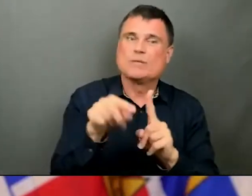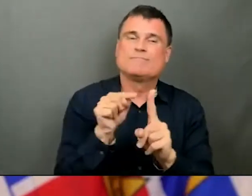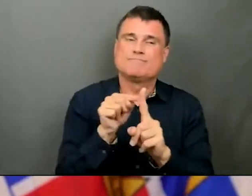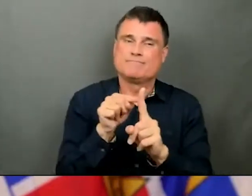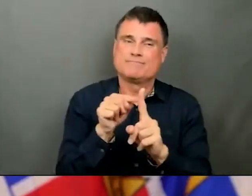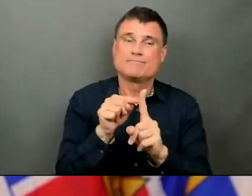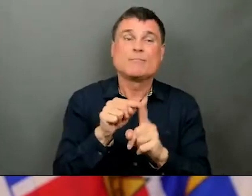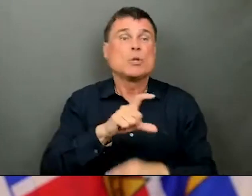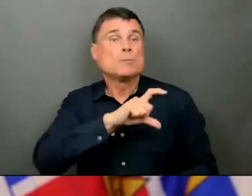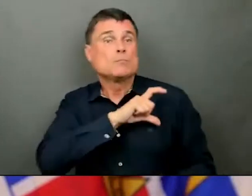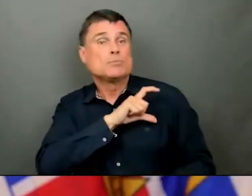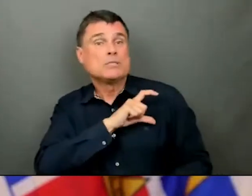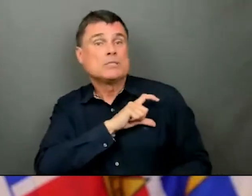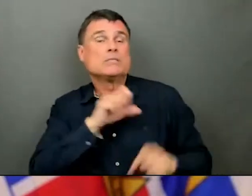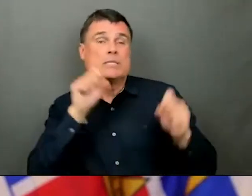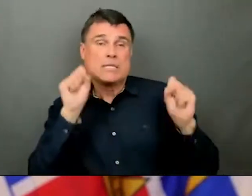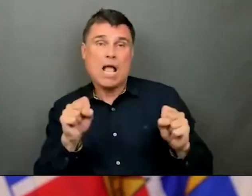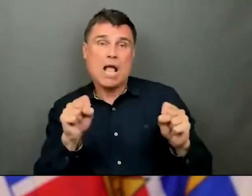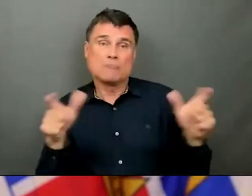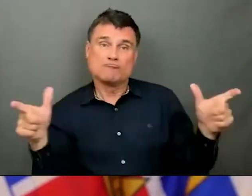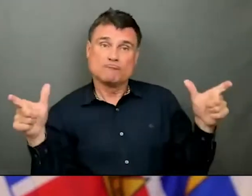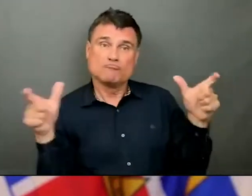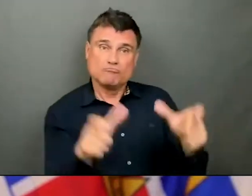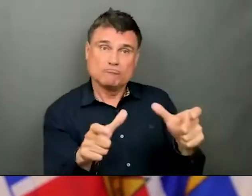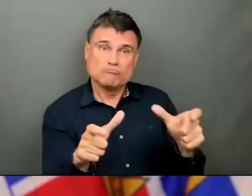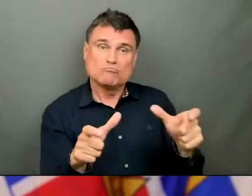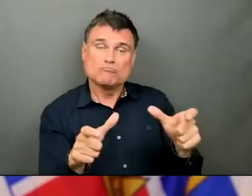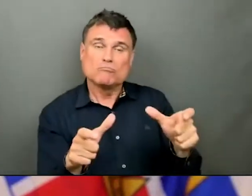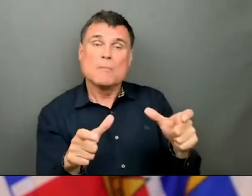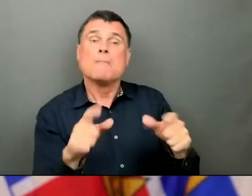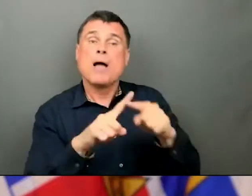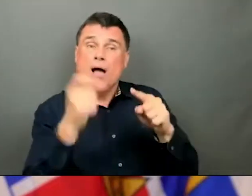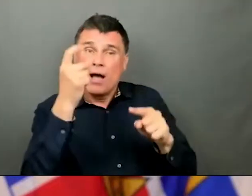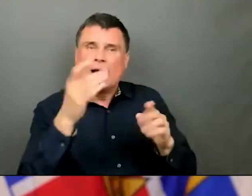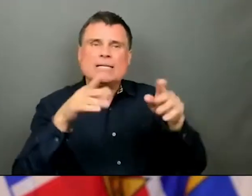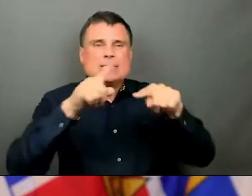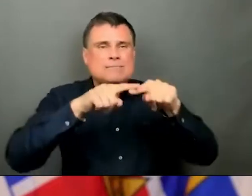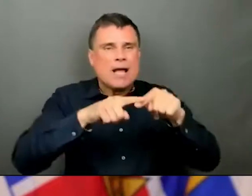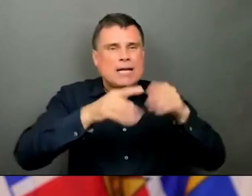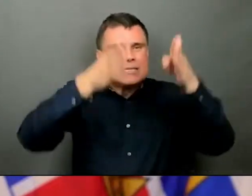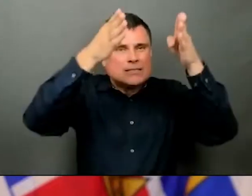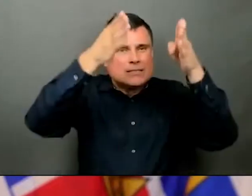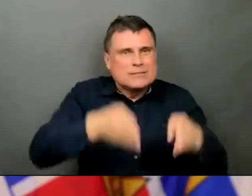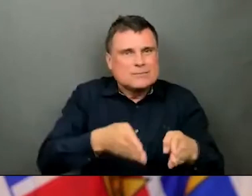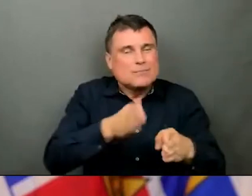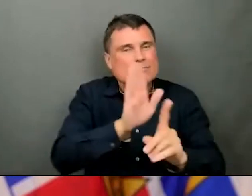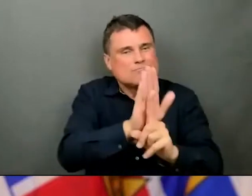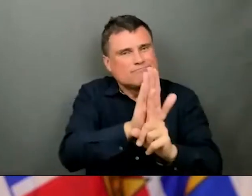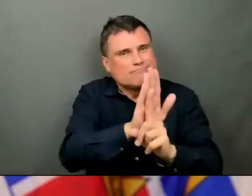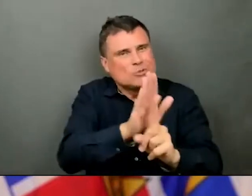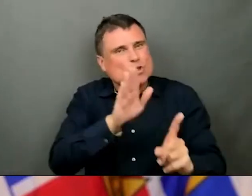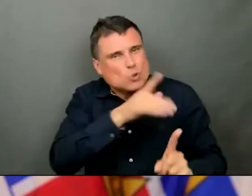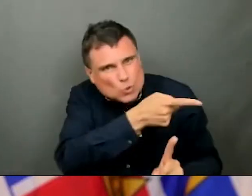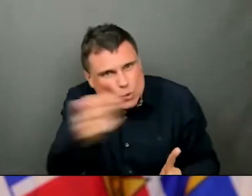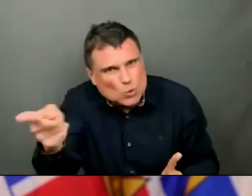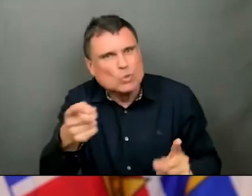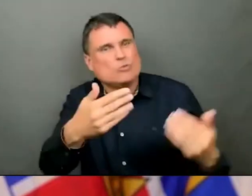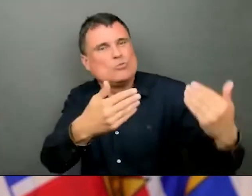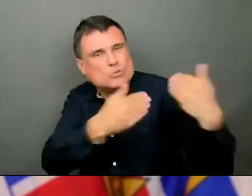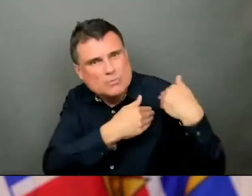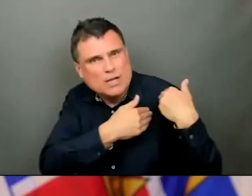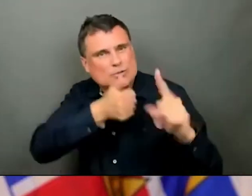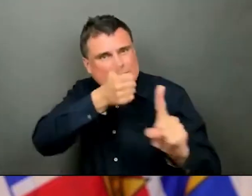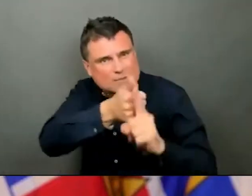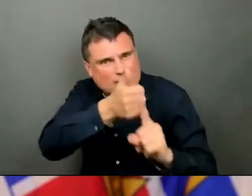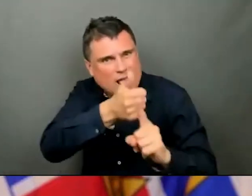do, but it is all about us, and it's about us having that influence on those that our family, our friends,